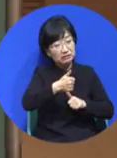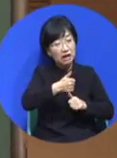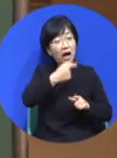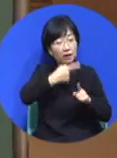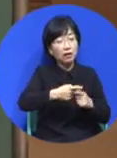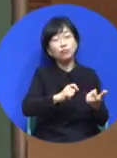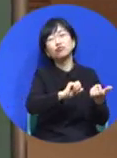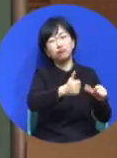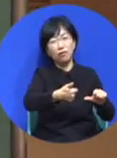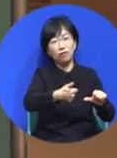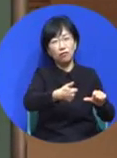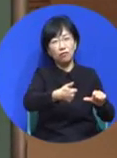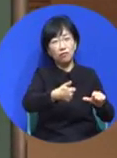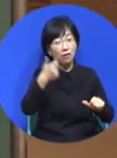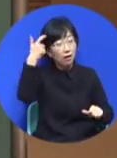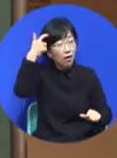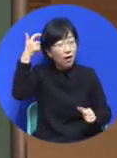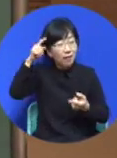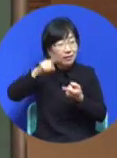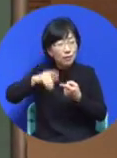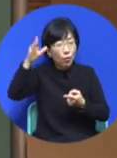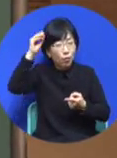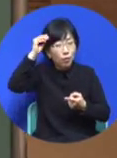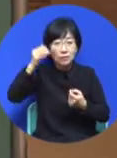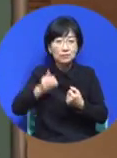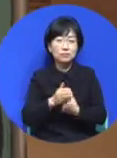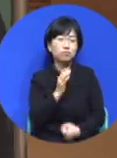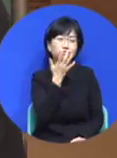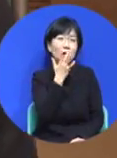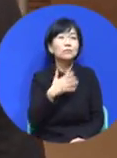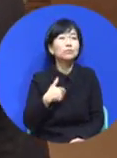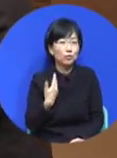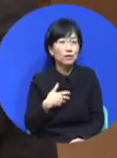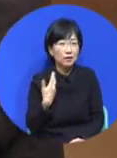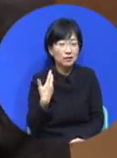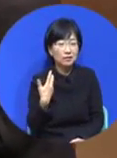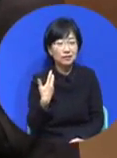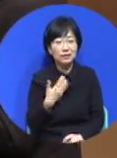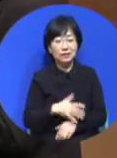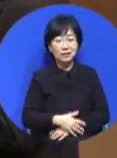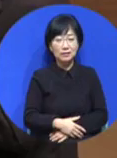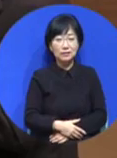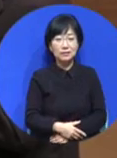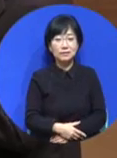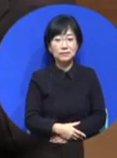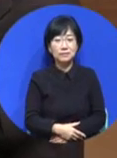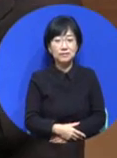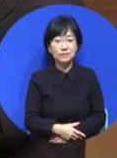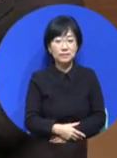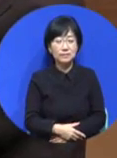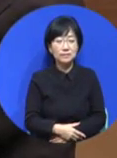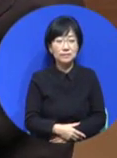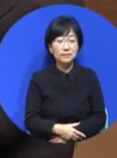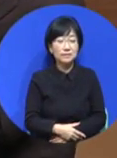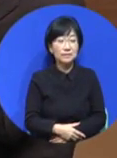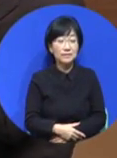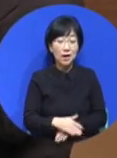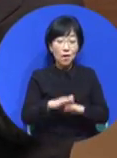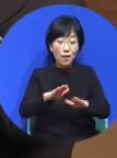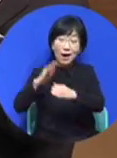And people compete with each other in order to have success, and they do that until they die. How can they understand these things?